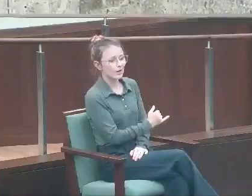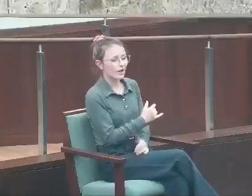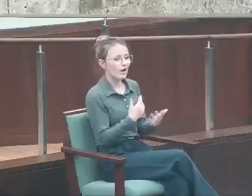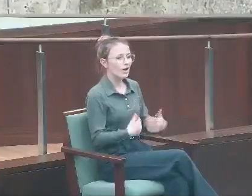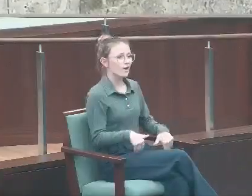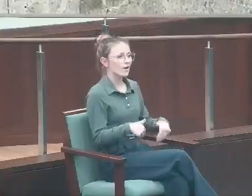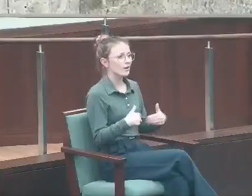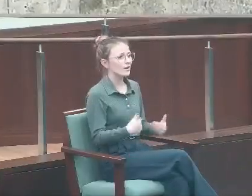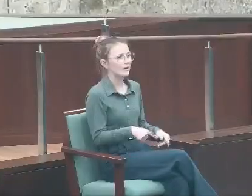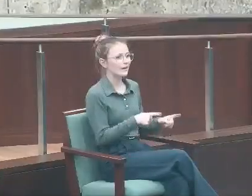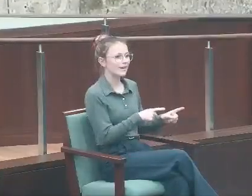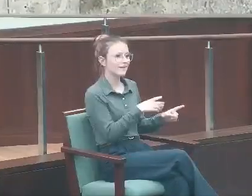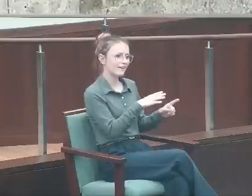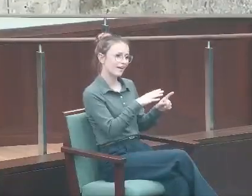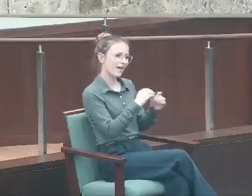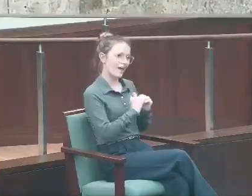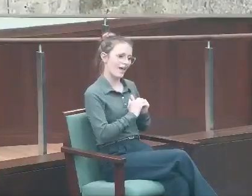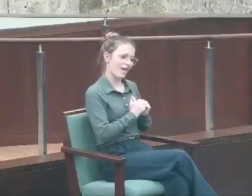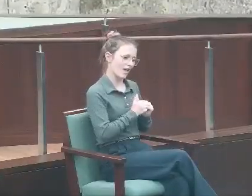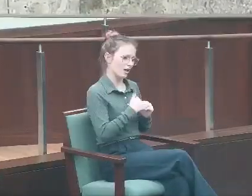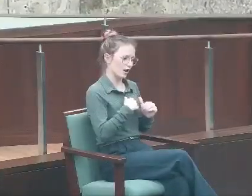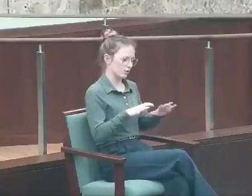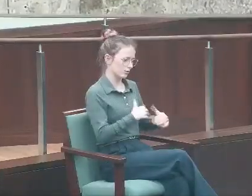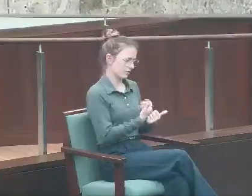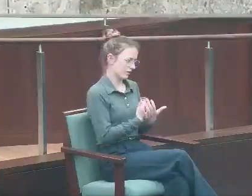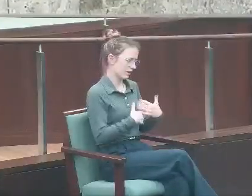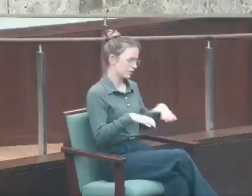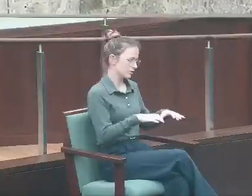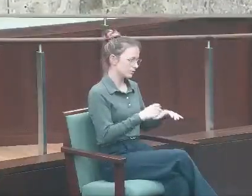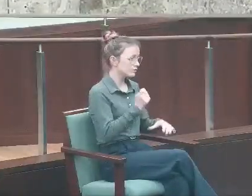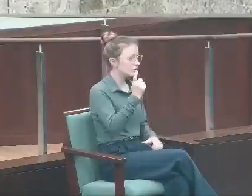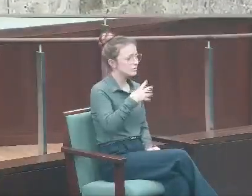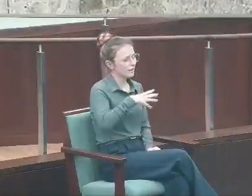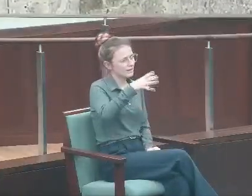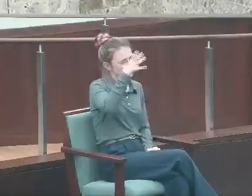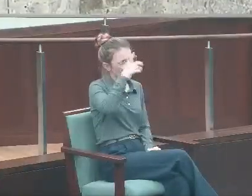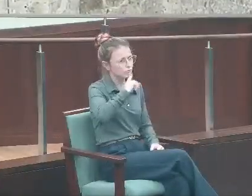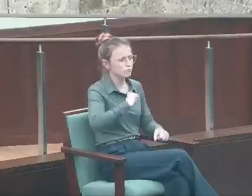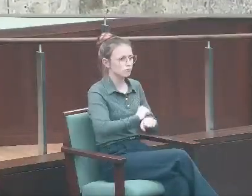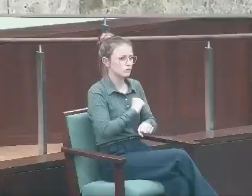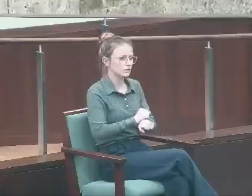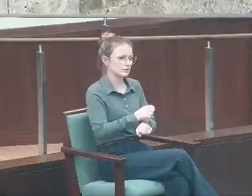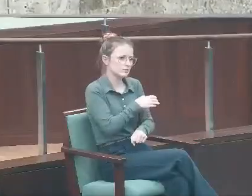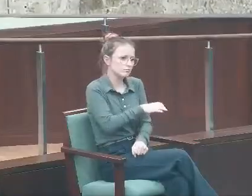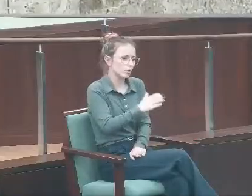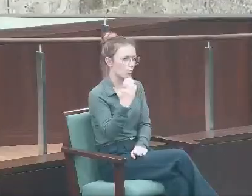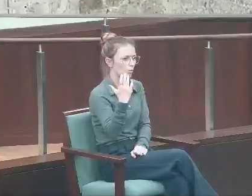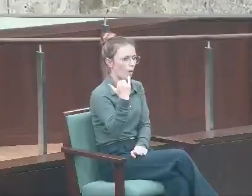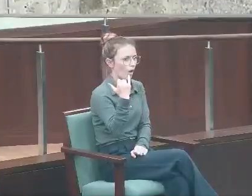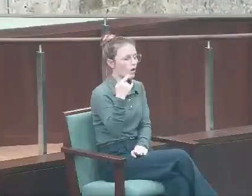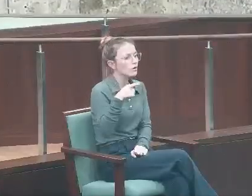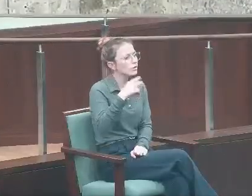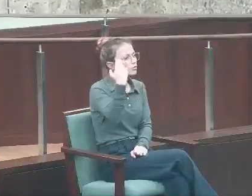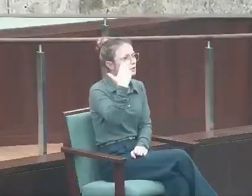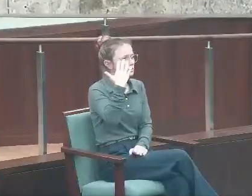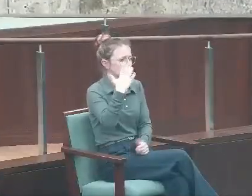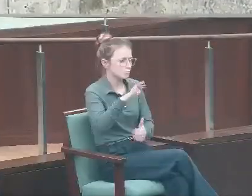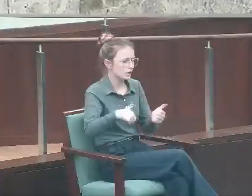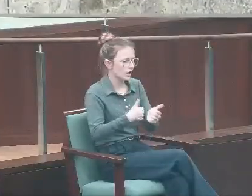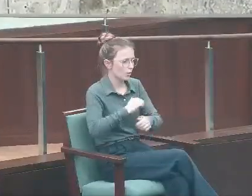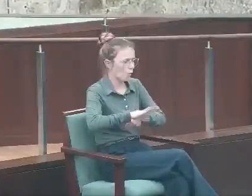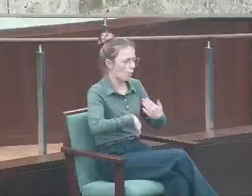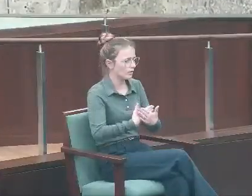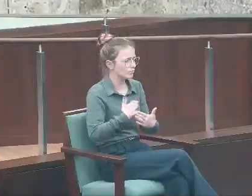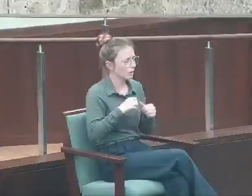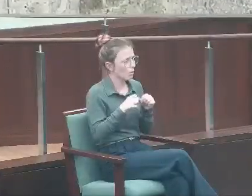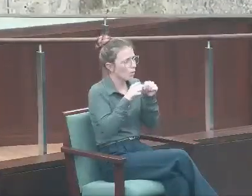of the how I do what I do. But my dad truly is the why. He's the reason behind my ongoing